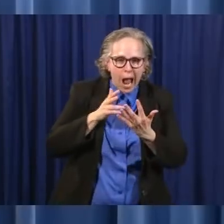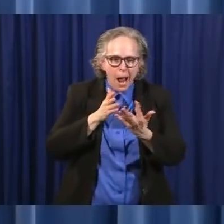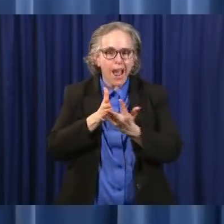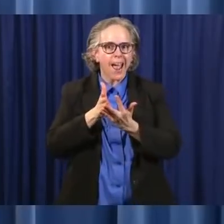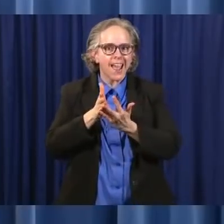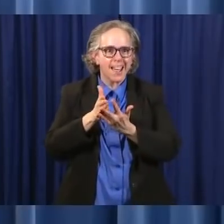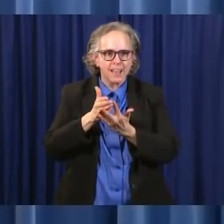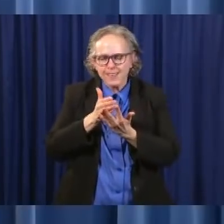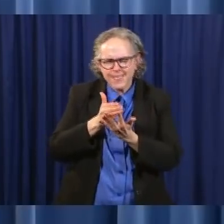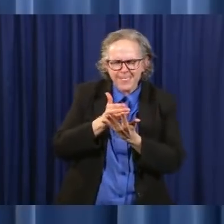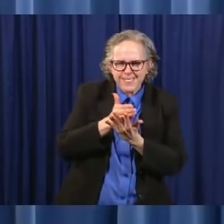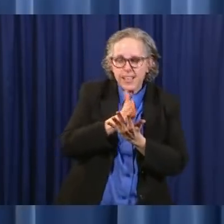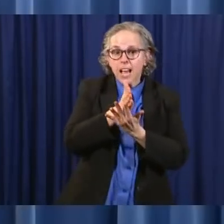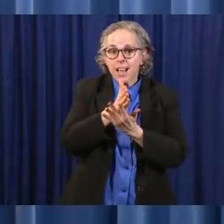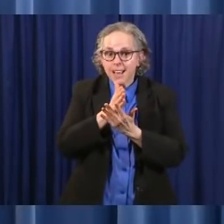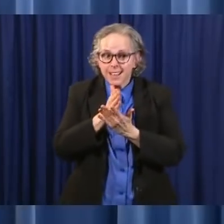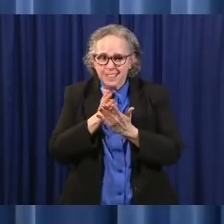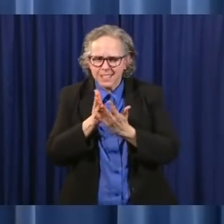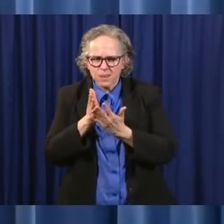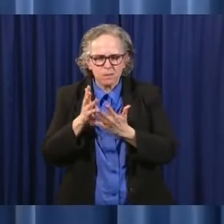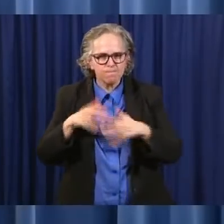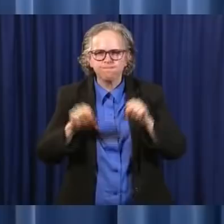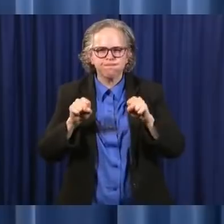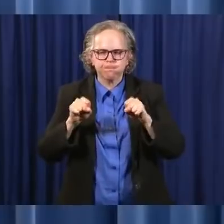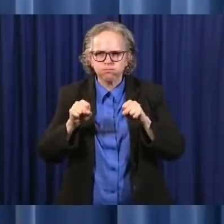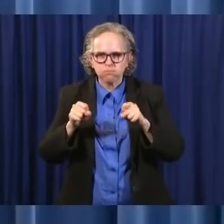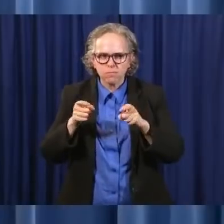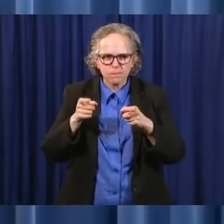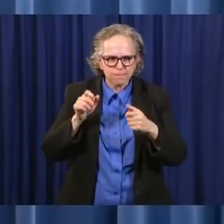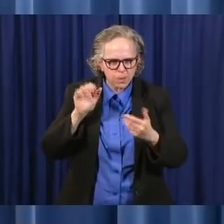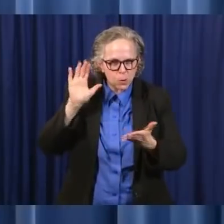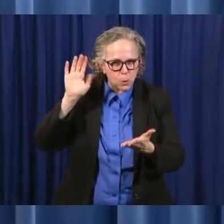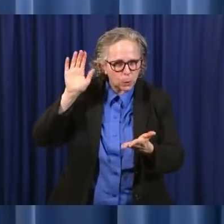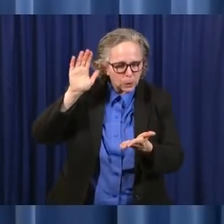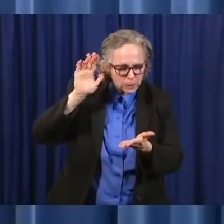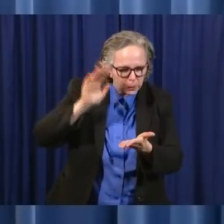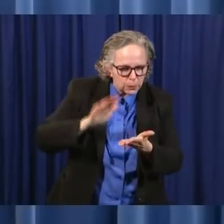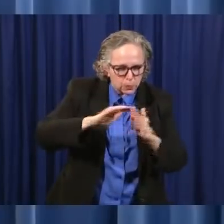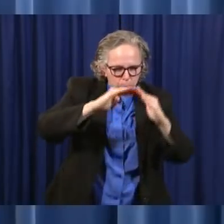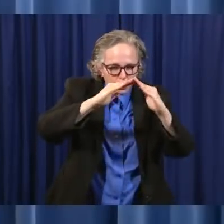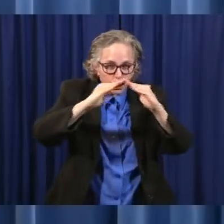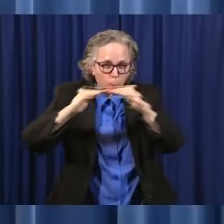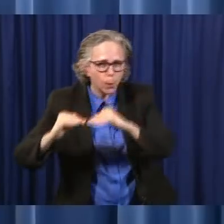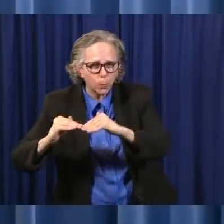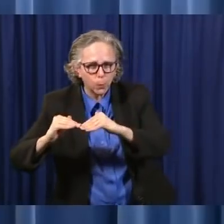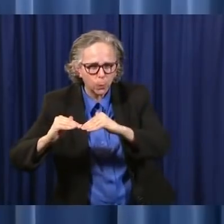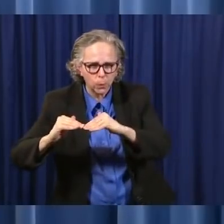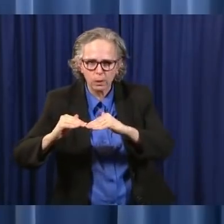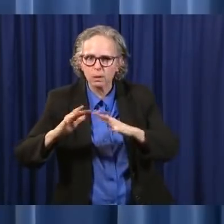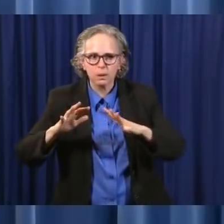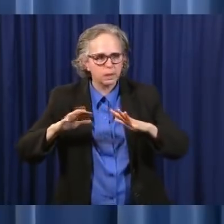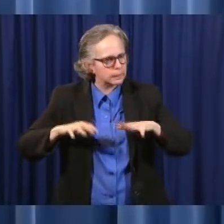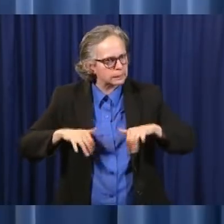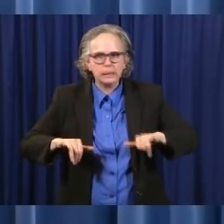done what needed to be done so we flatten that curve so that we're in a position to open Ohio